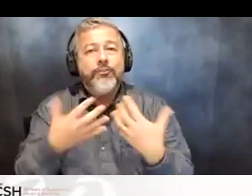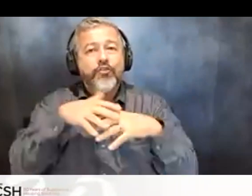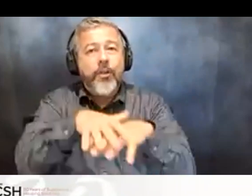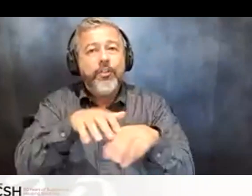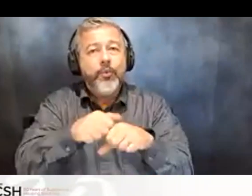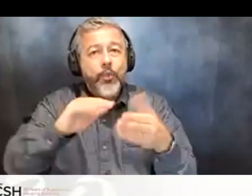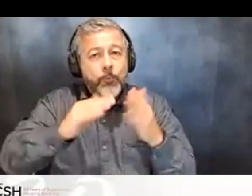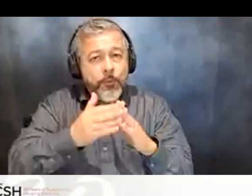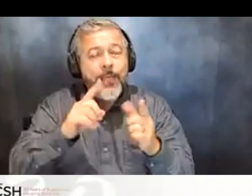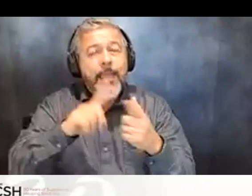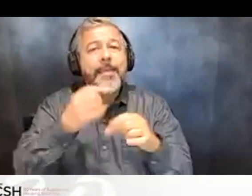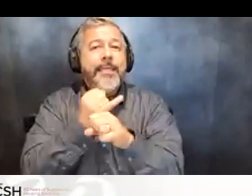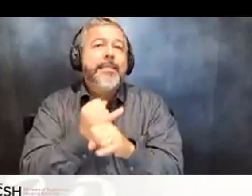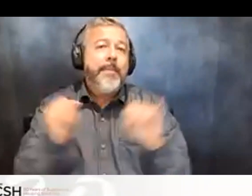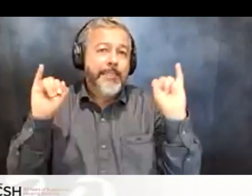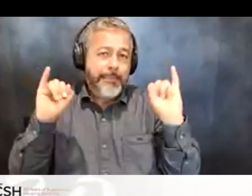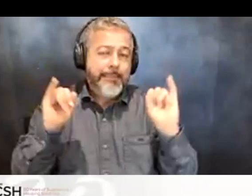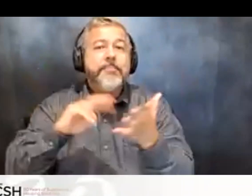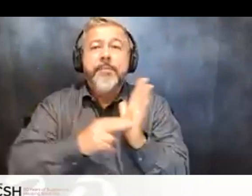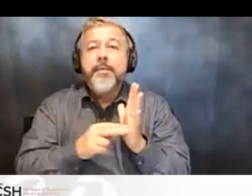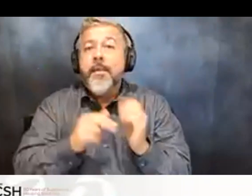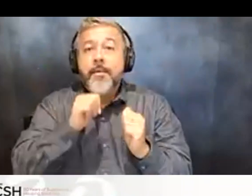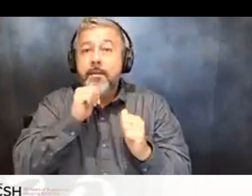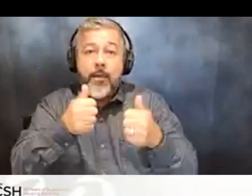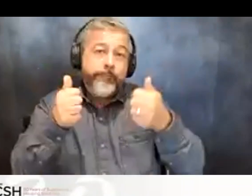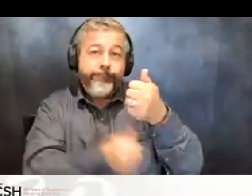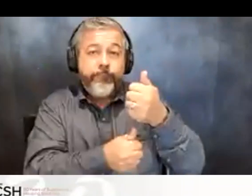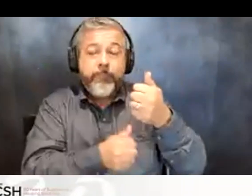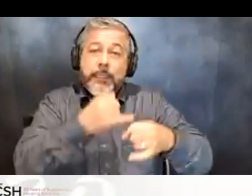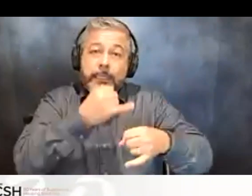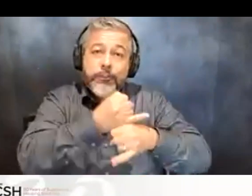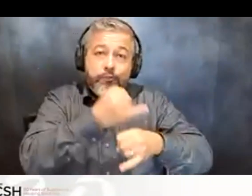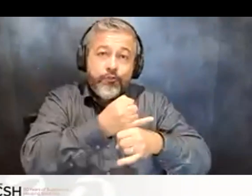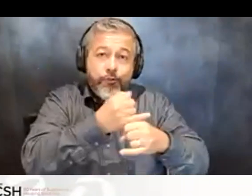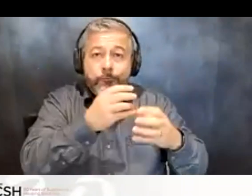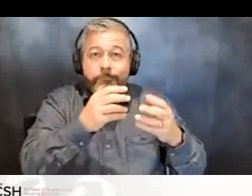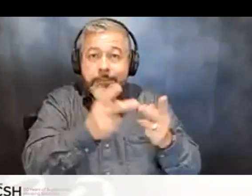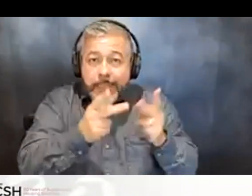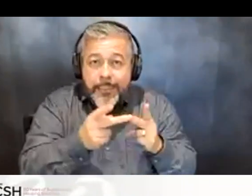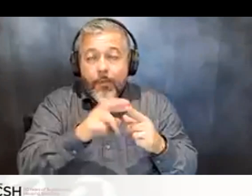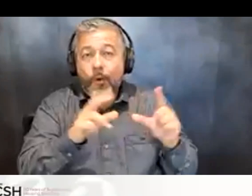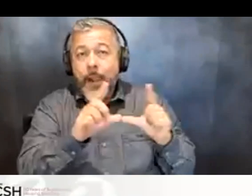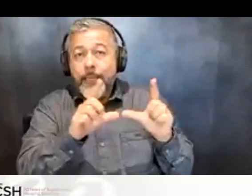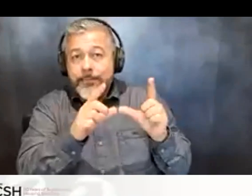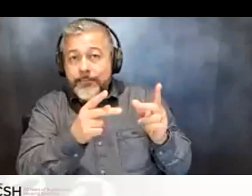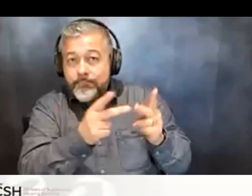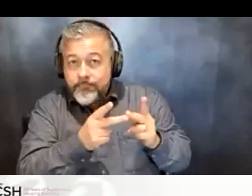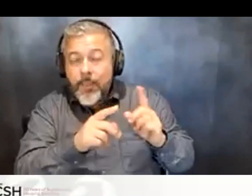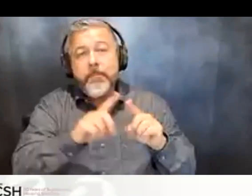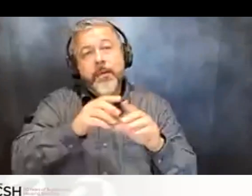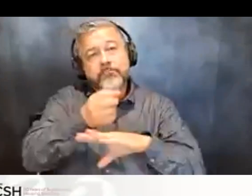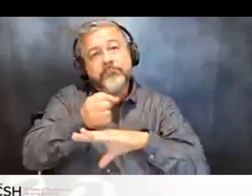and independence. So living not in an institutional setting or licensed facility, but at